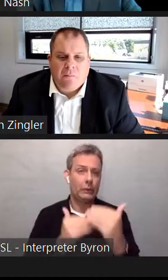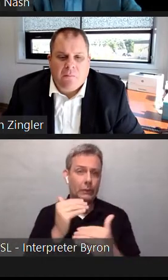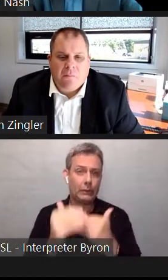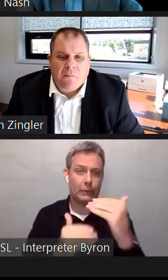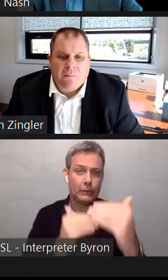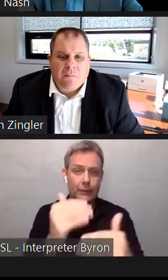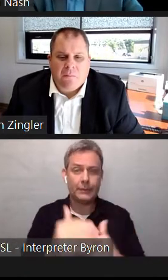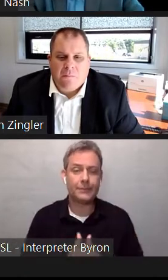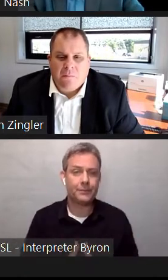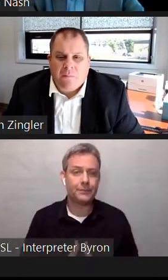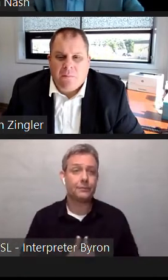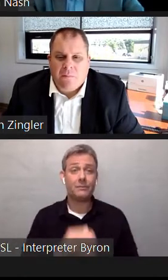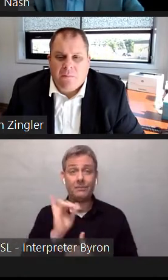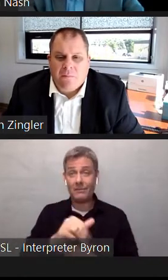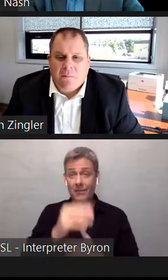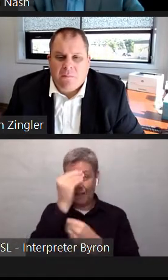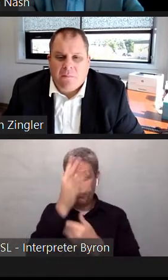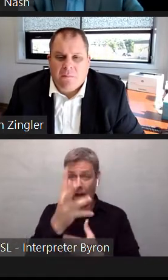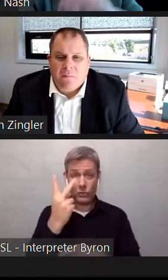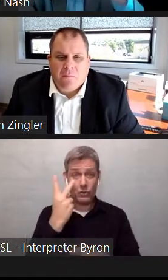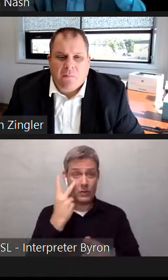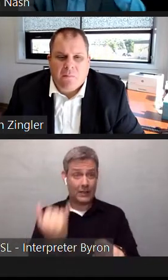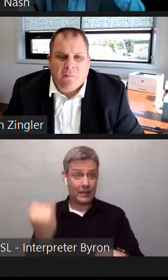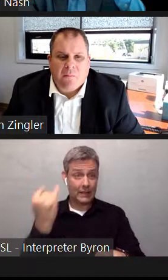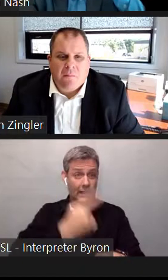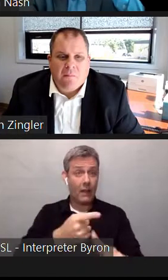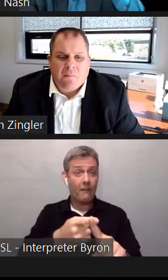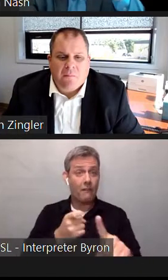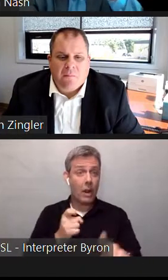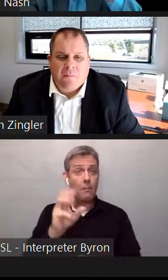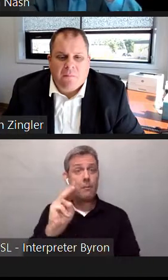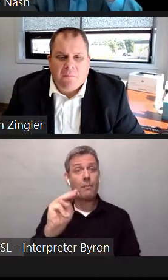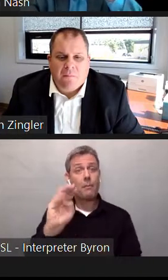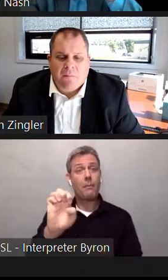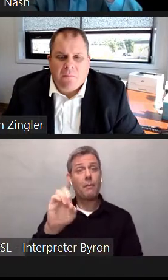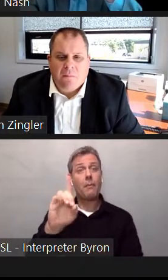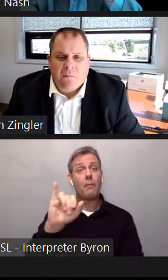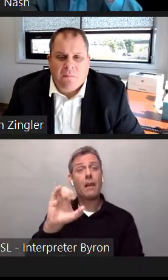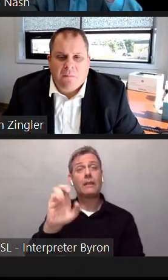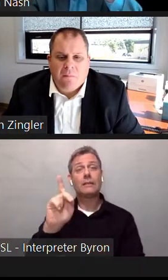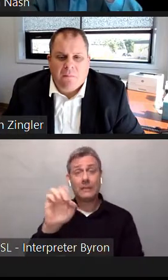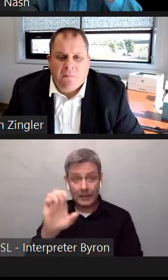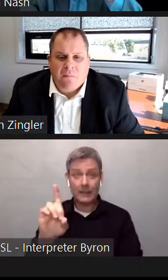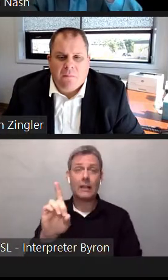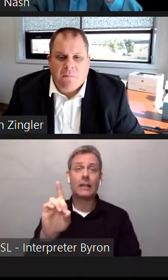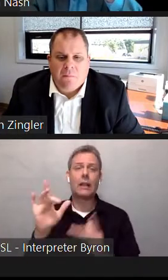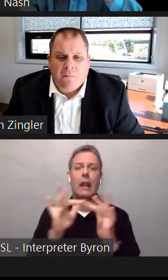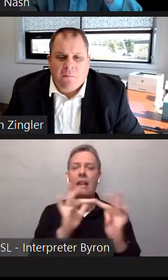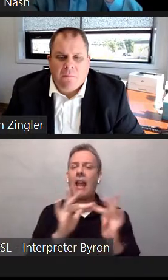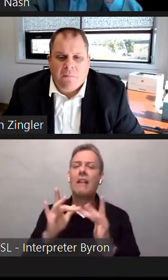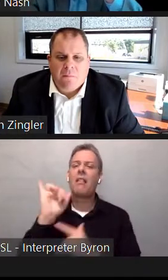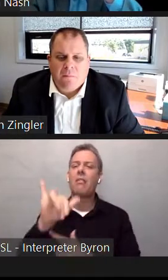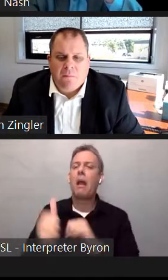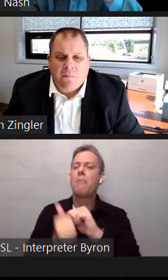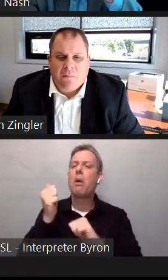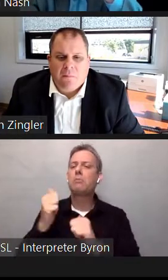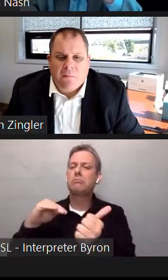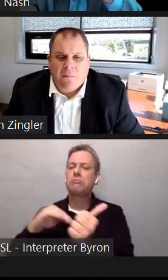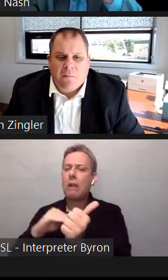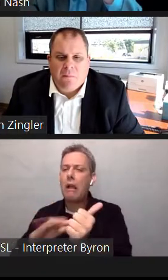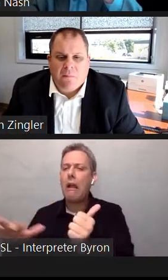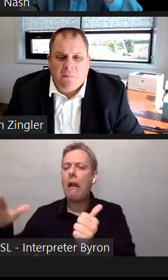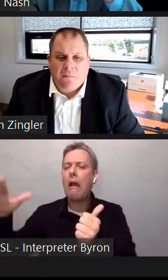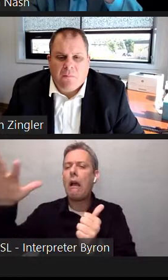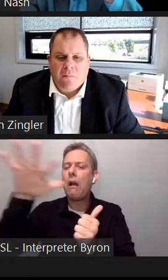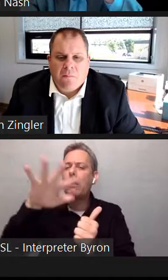The data that you look at today came from MediSked Connect, which is the data management platform used by many providers, including the ARC of North